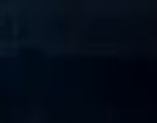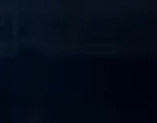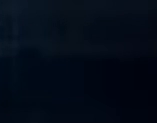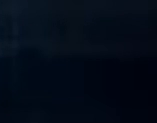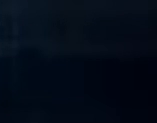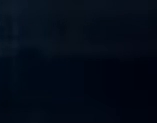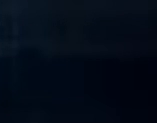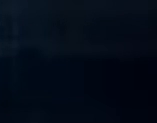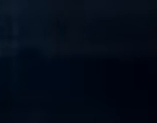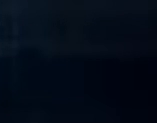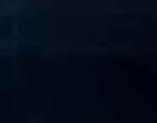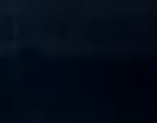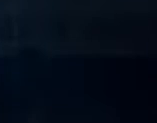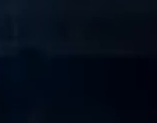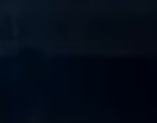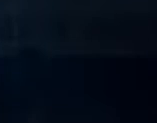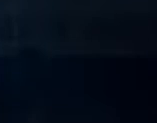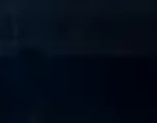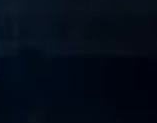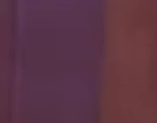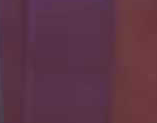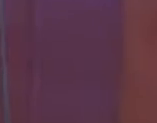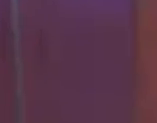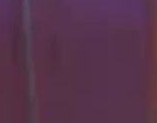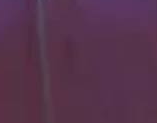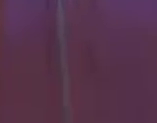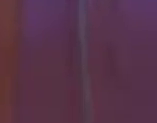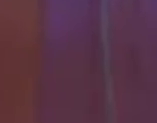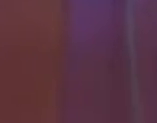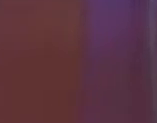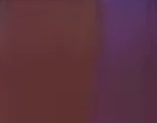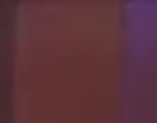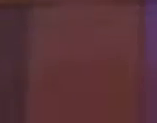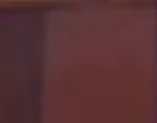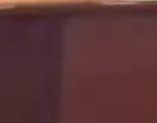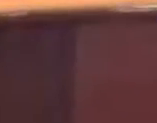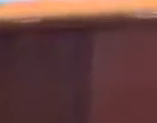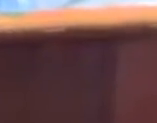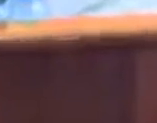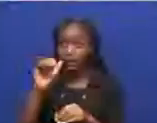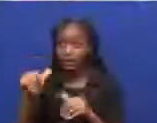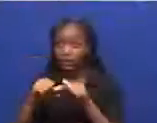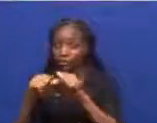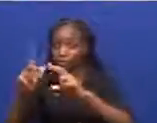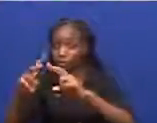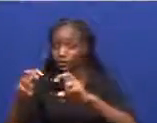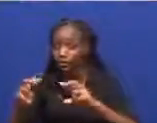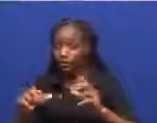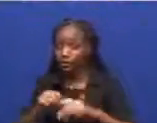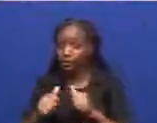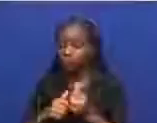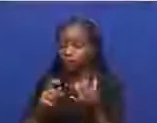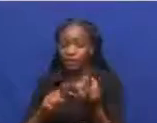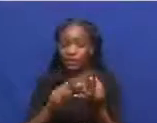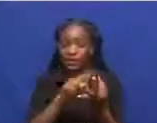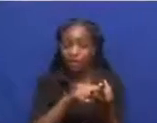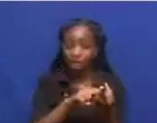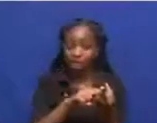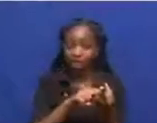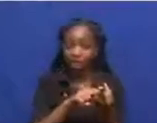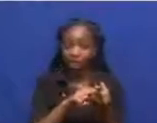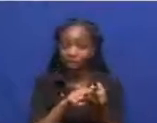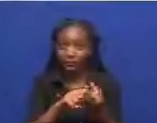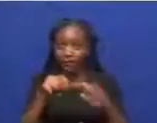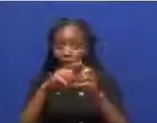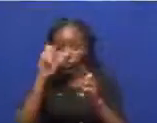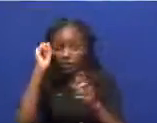project that runs for 7 years. The committee now calling EACC to commence investigations in the process of procurement